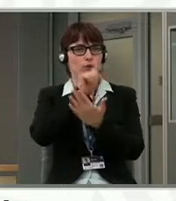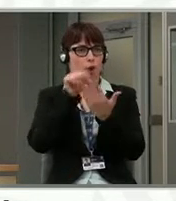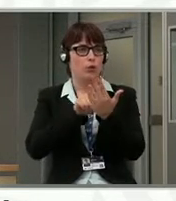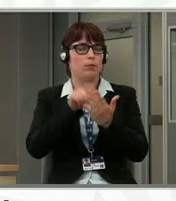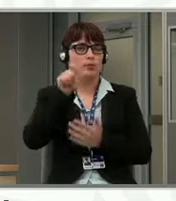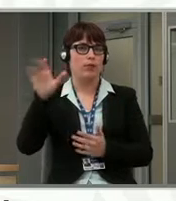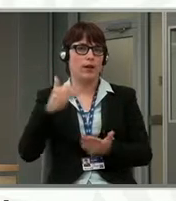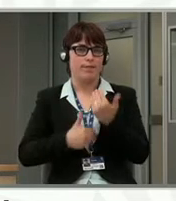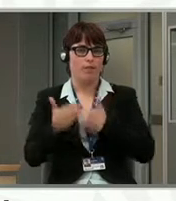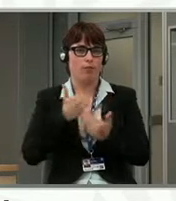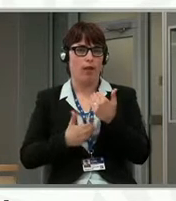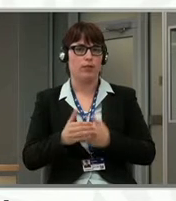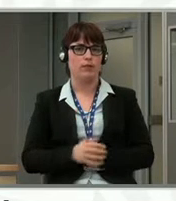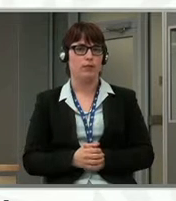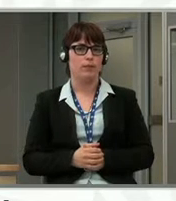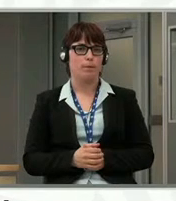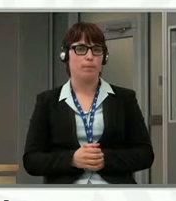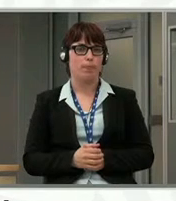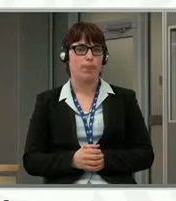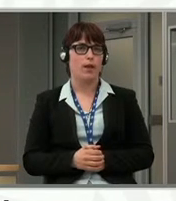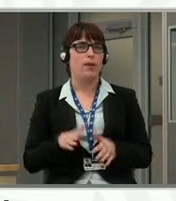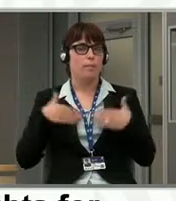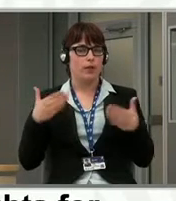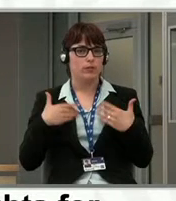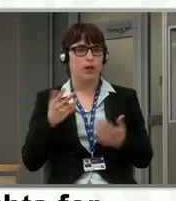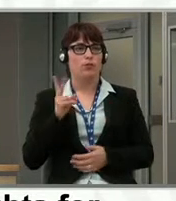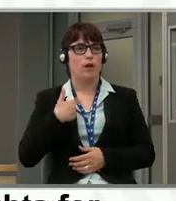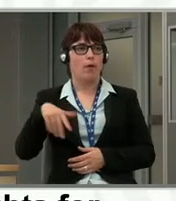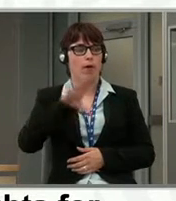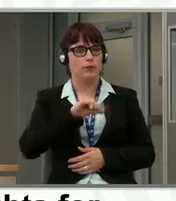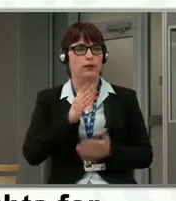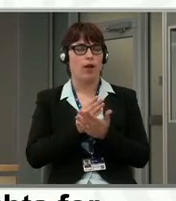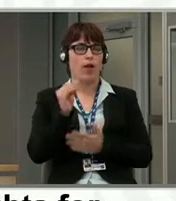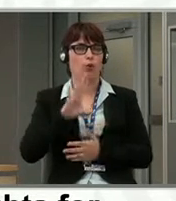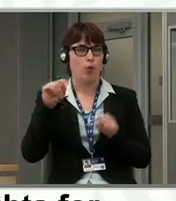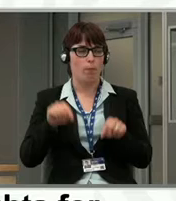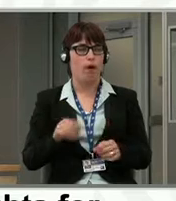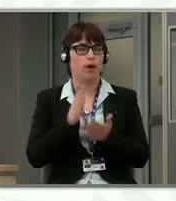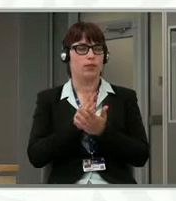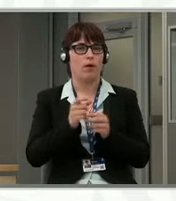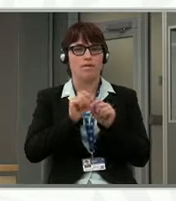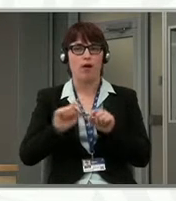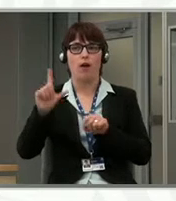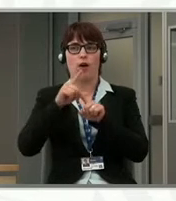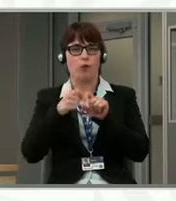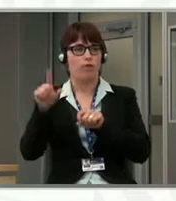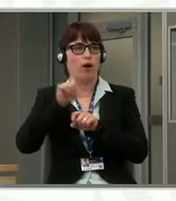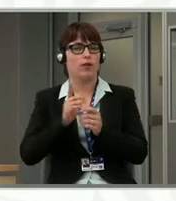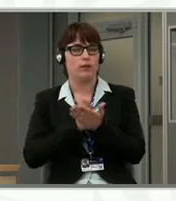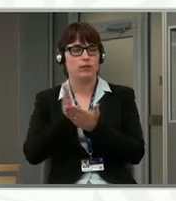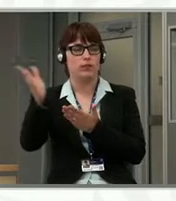find solutions for equal rights for people with disabilities. I'm very happy that we in Europe